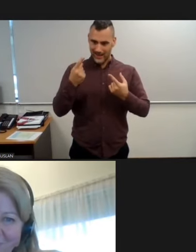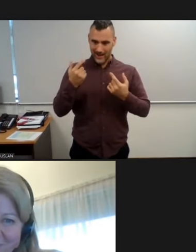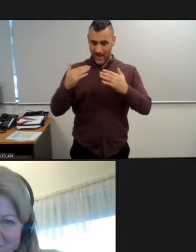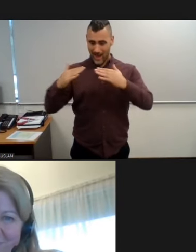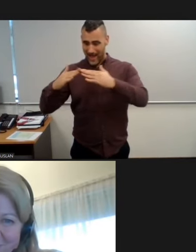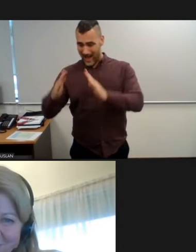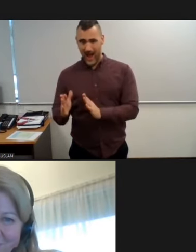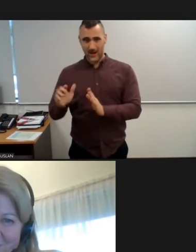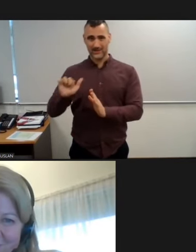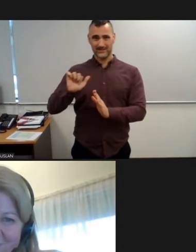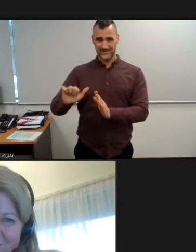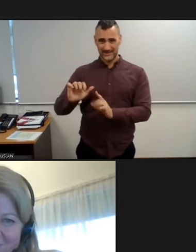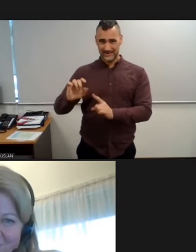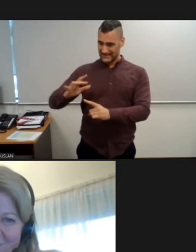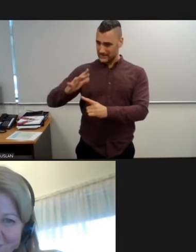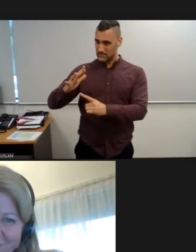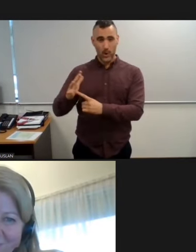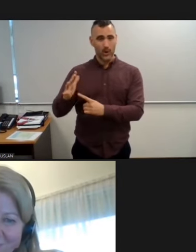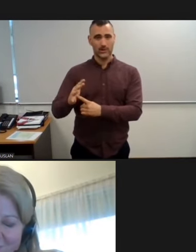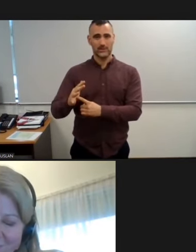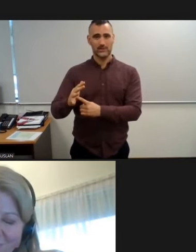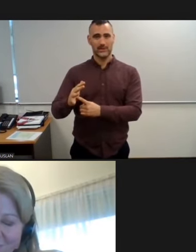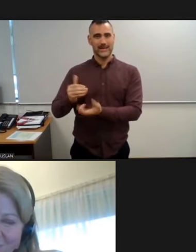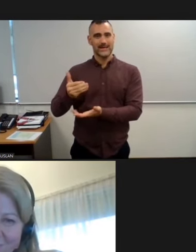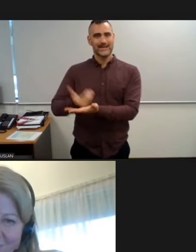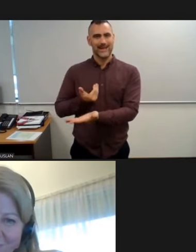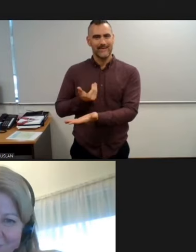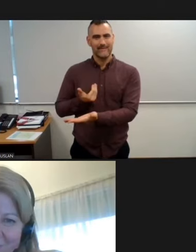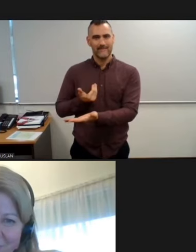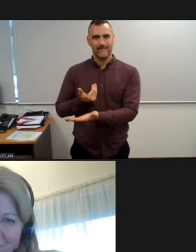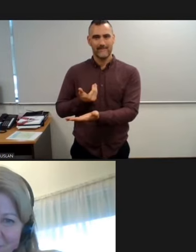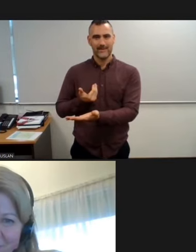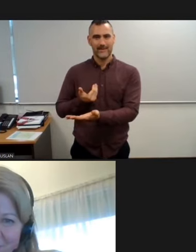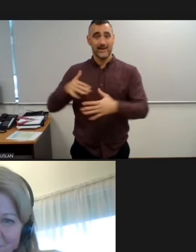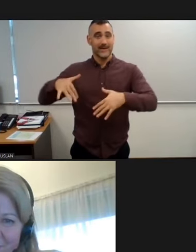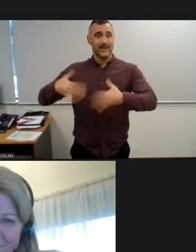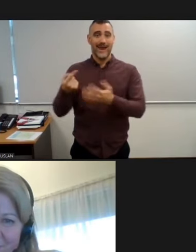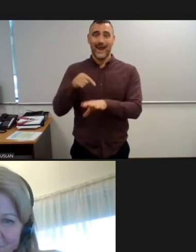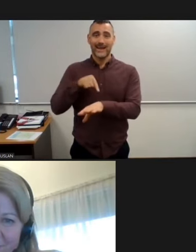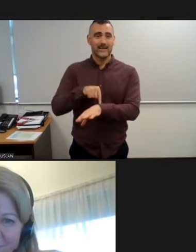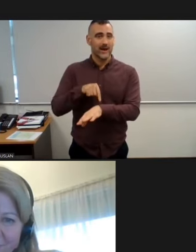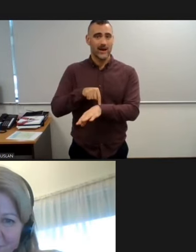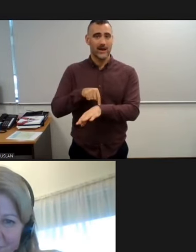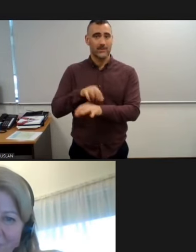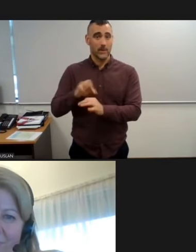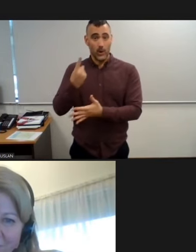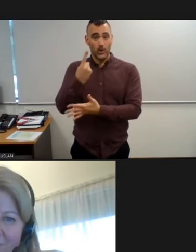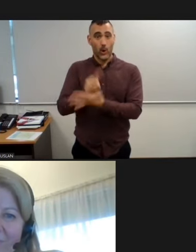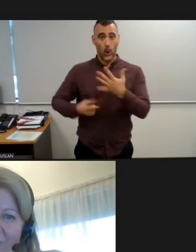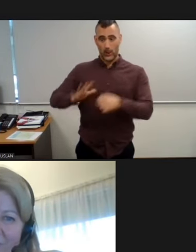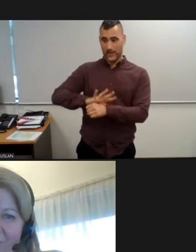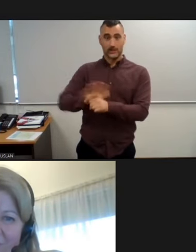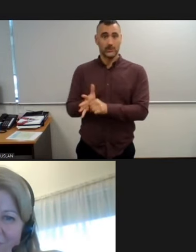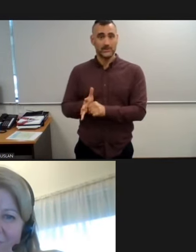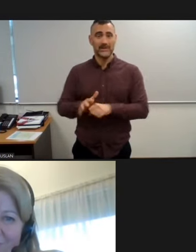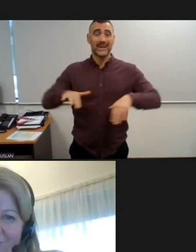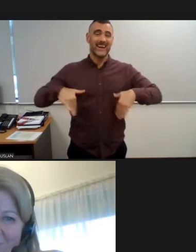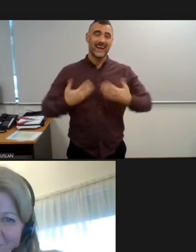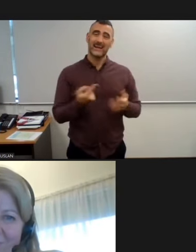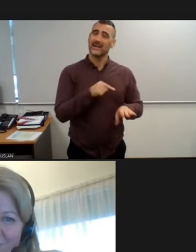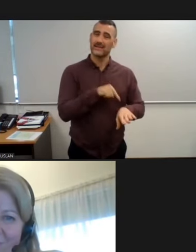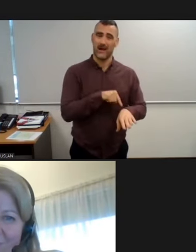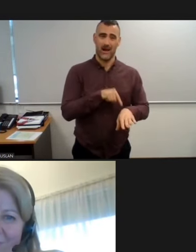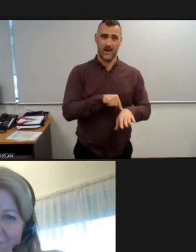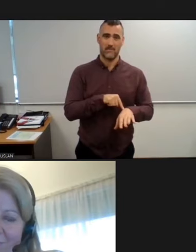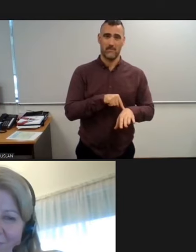somewhere safe to live. It's impossible during a time of a pandemic, let alone regularly, to say, well, how do you stay home and stay safe if you don't have a home in the very